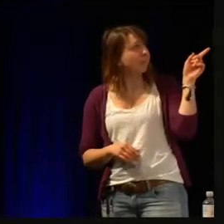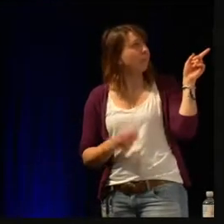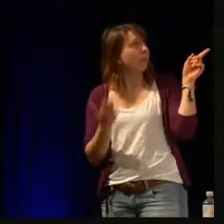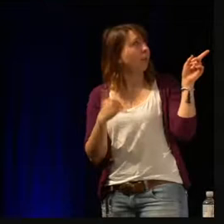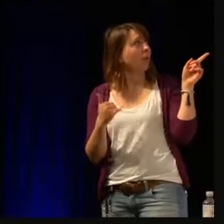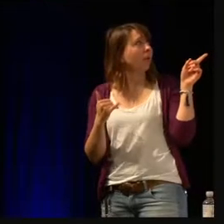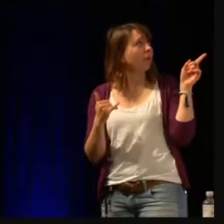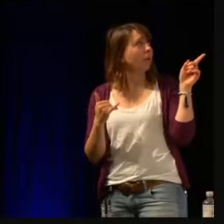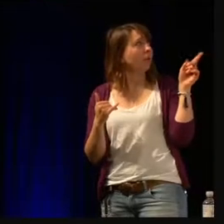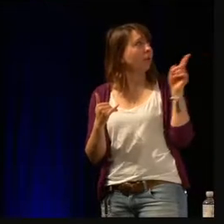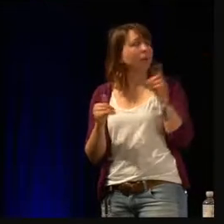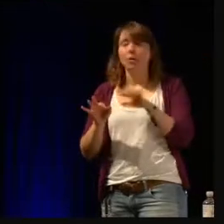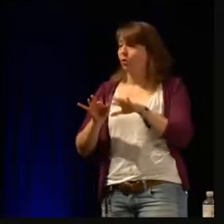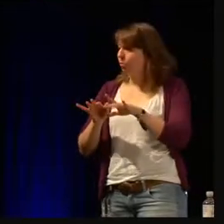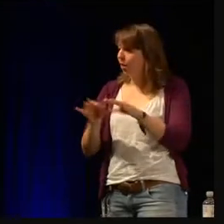community.